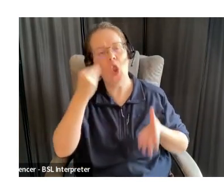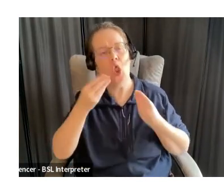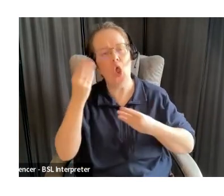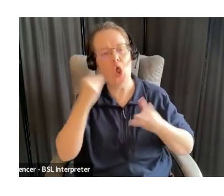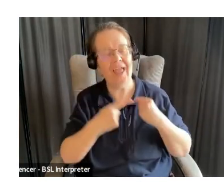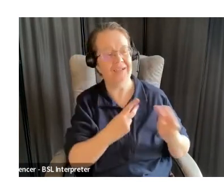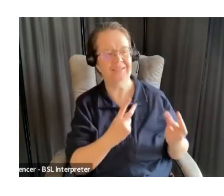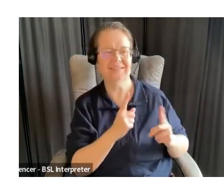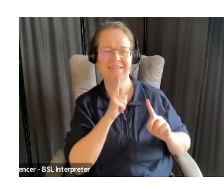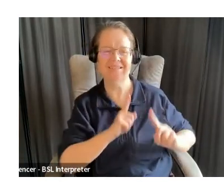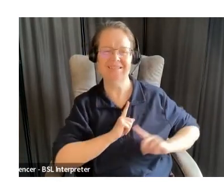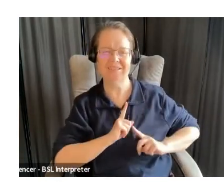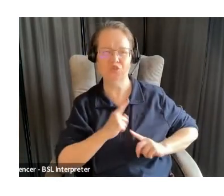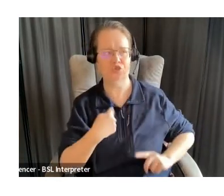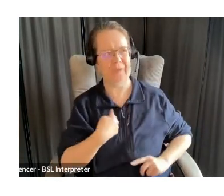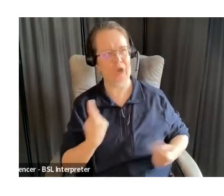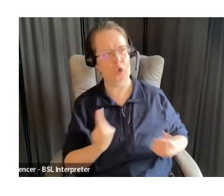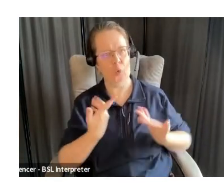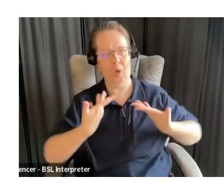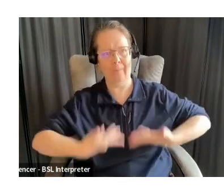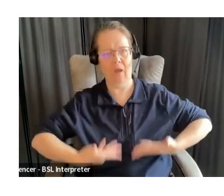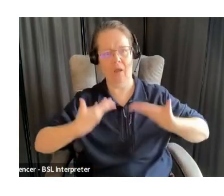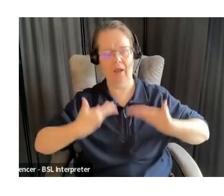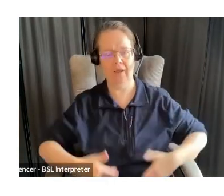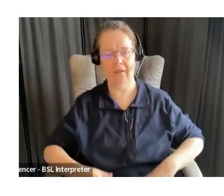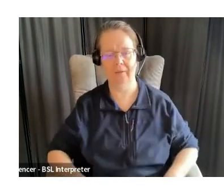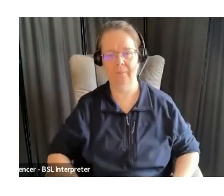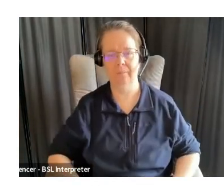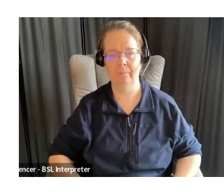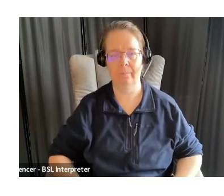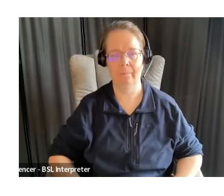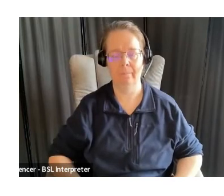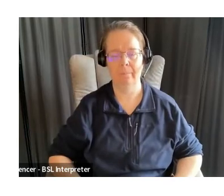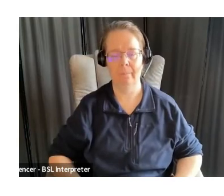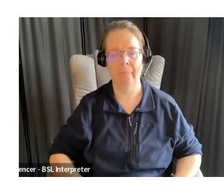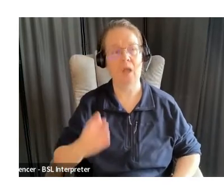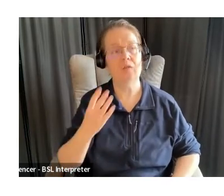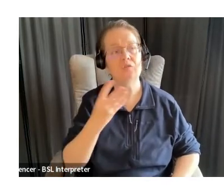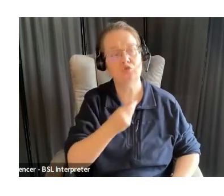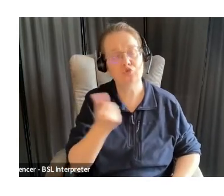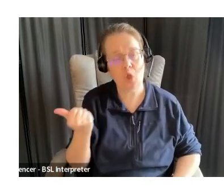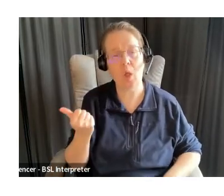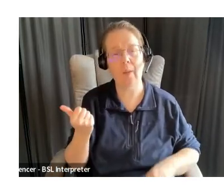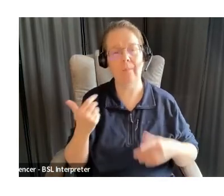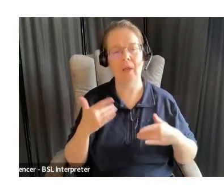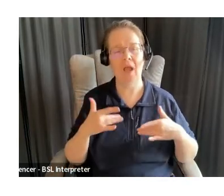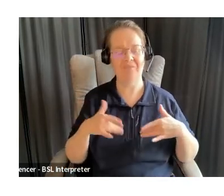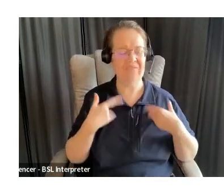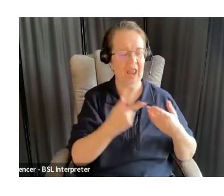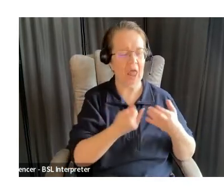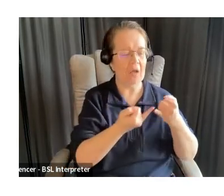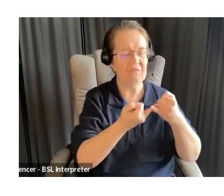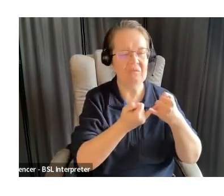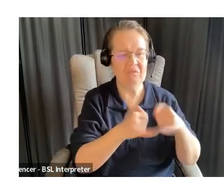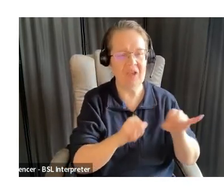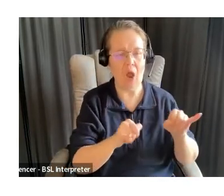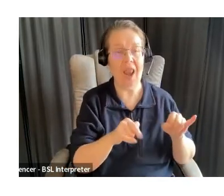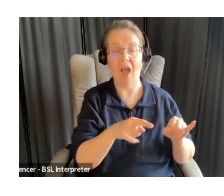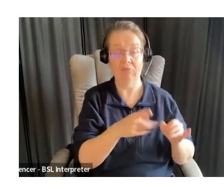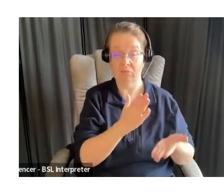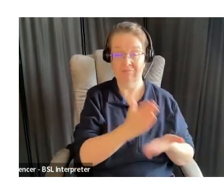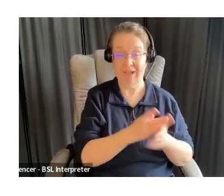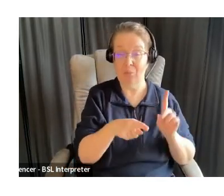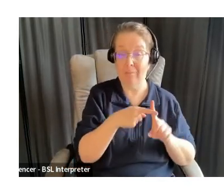us who we are. I know that some people look at failure as a positive thing,